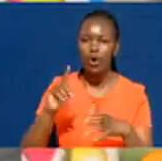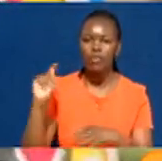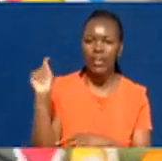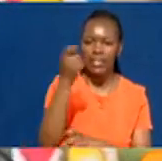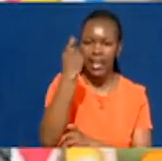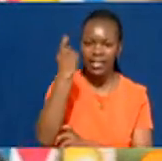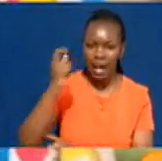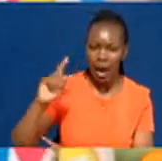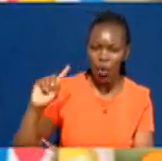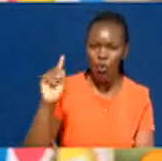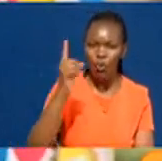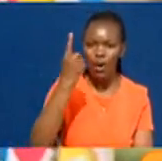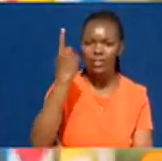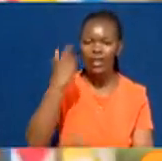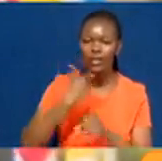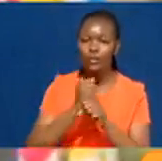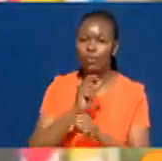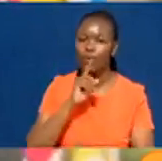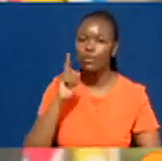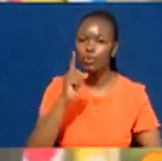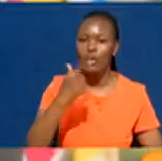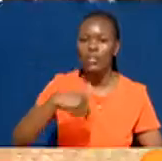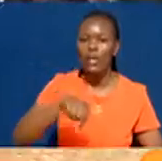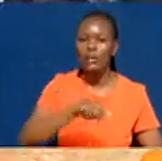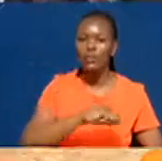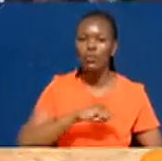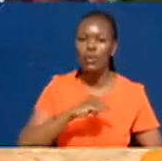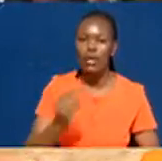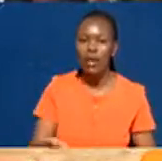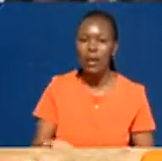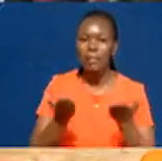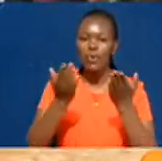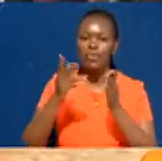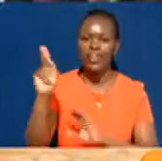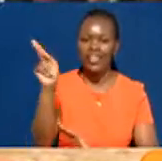sure that we take Kenya to the next level.